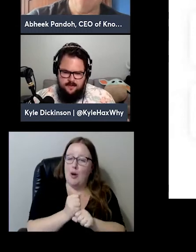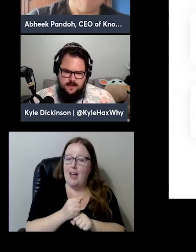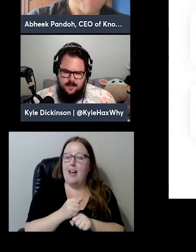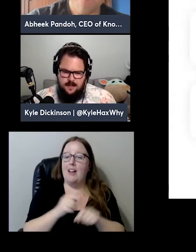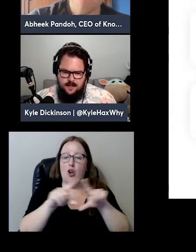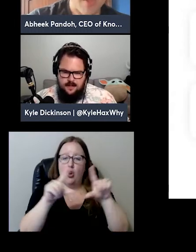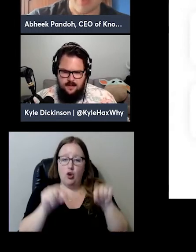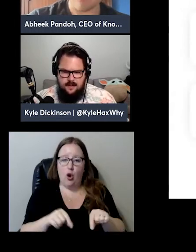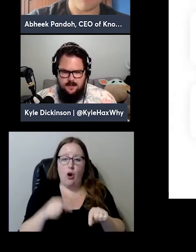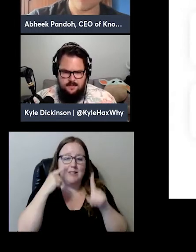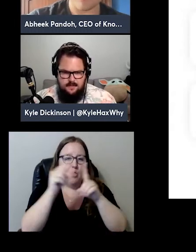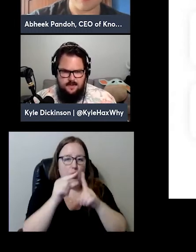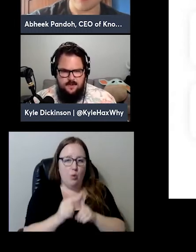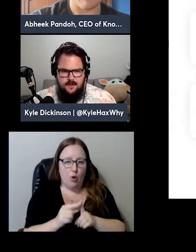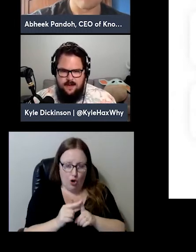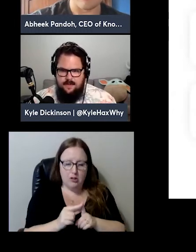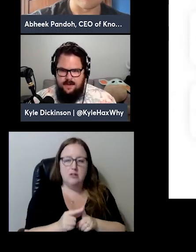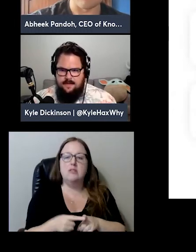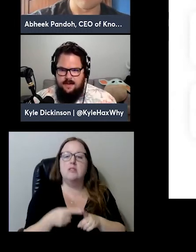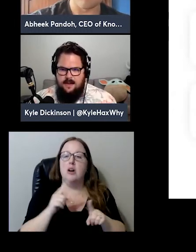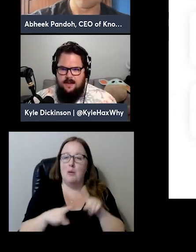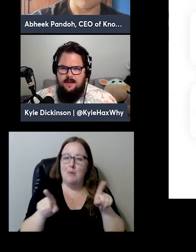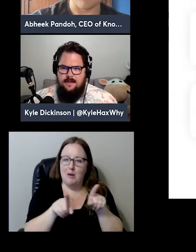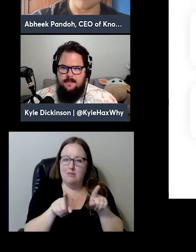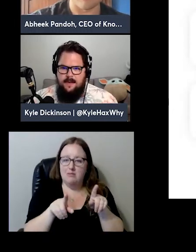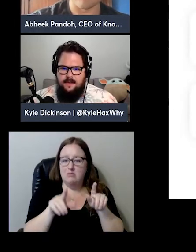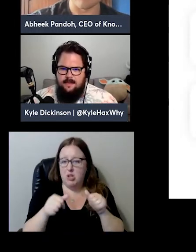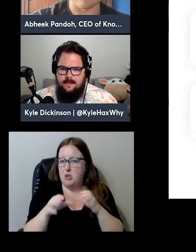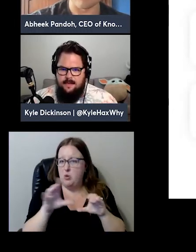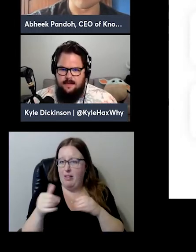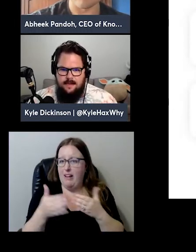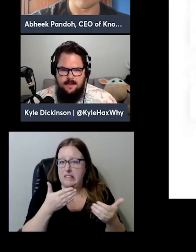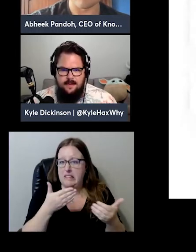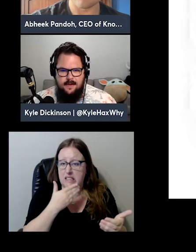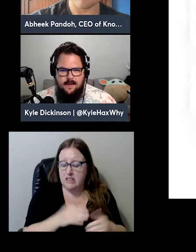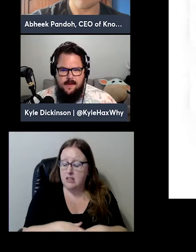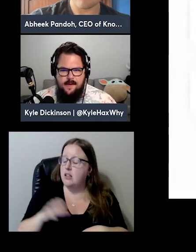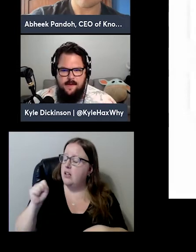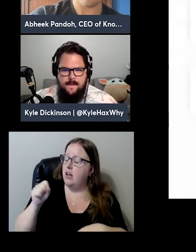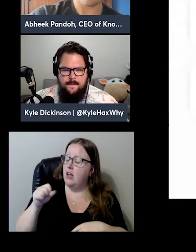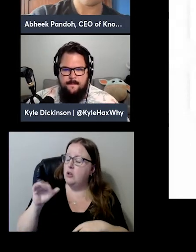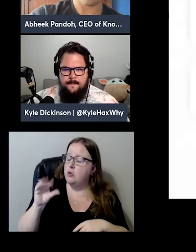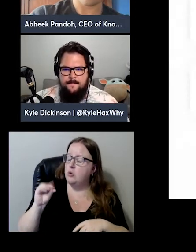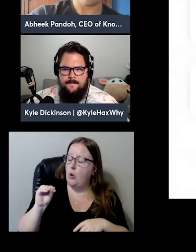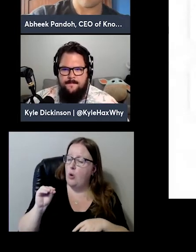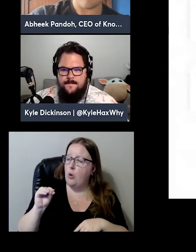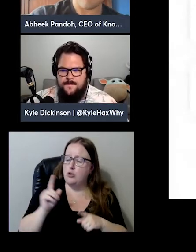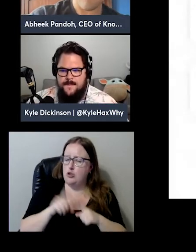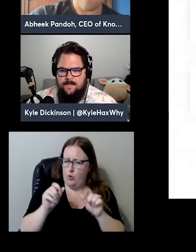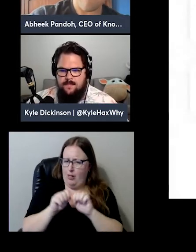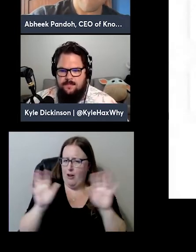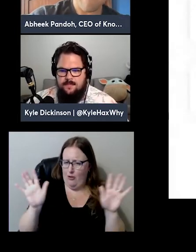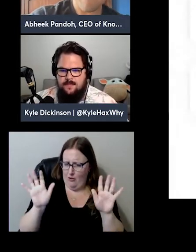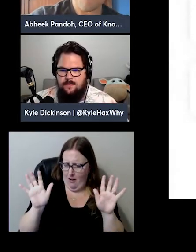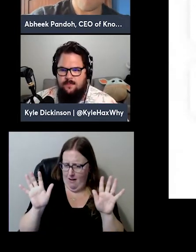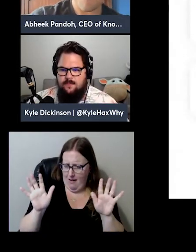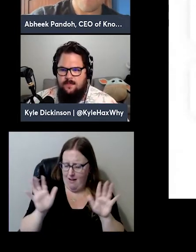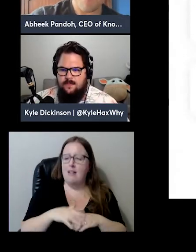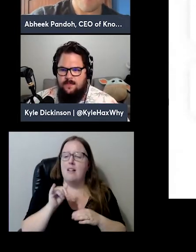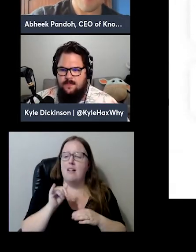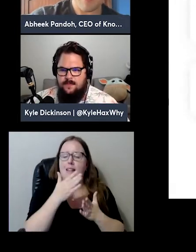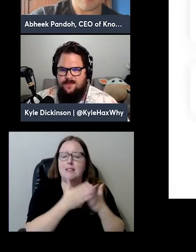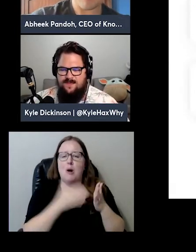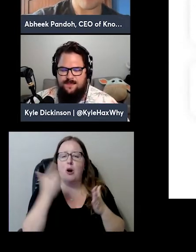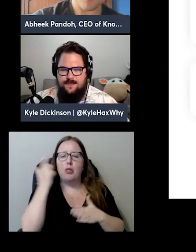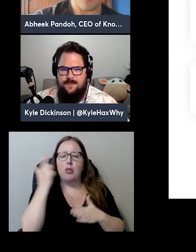alone, yeah, you can do that for easy, different. So easy. so just to clarify, and this is part of the reason of